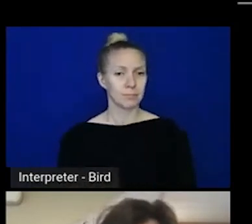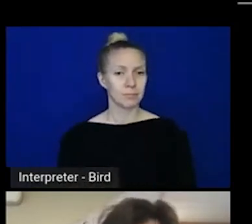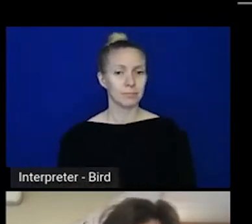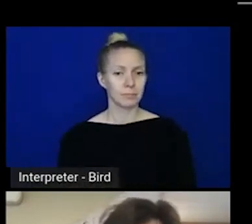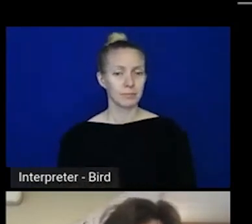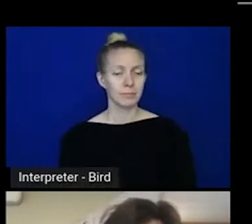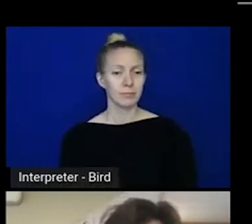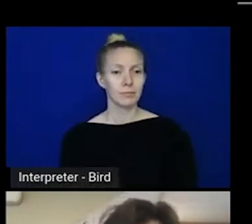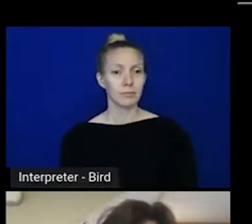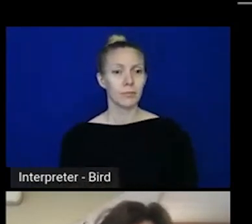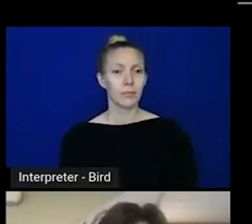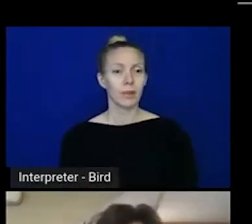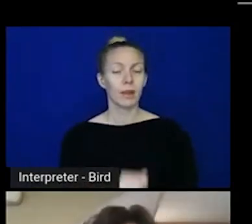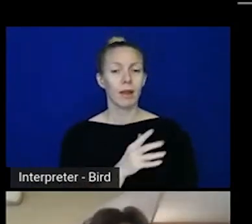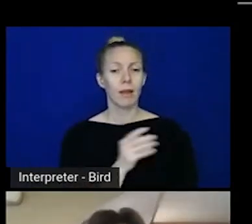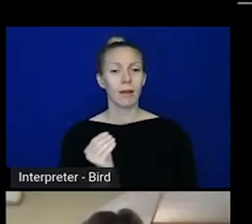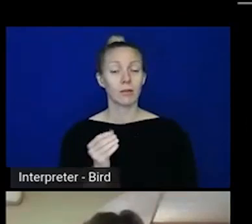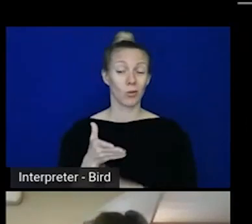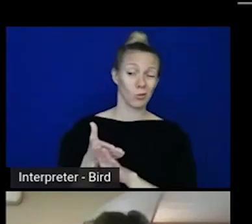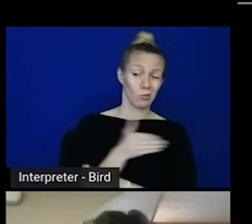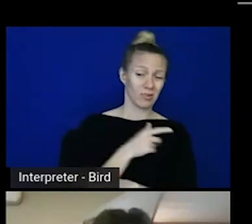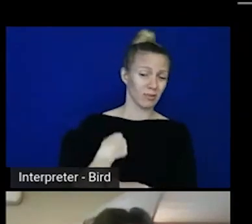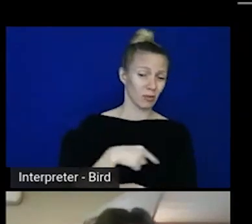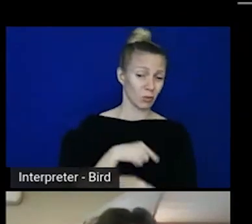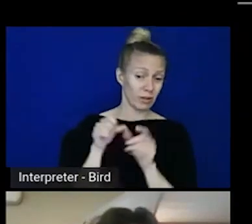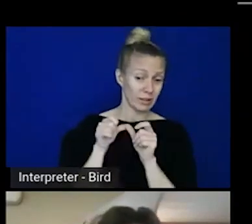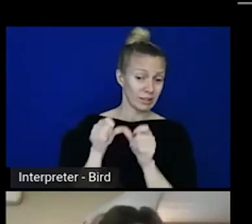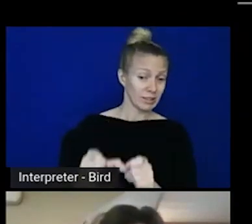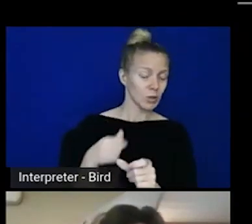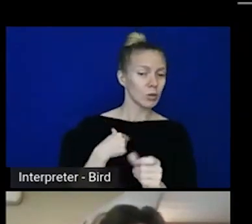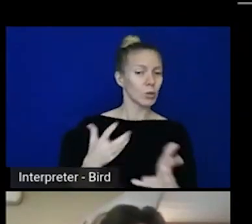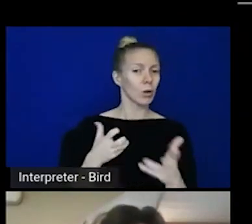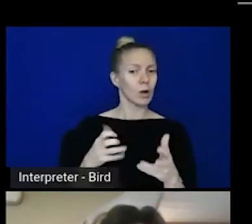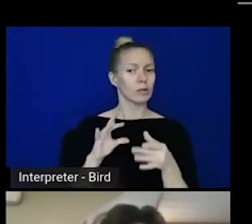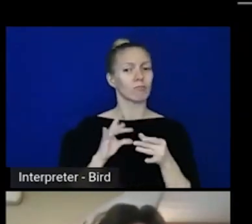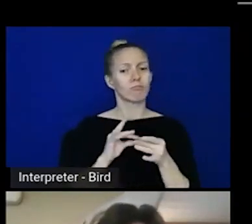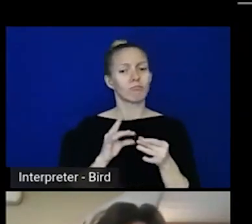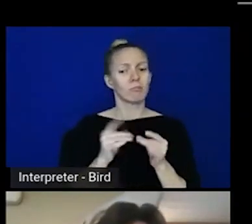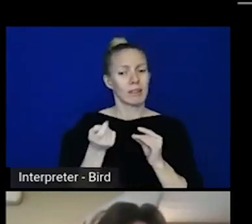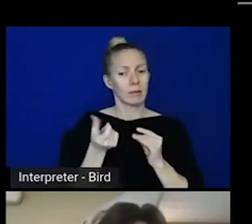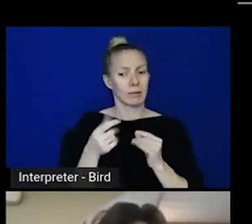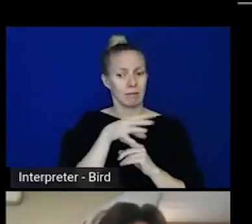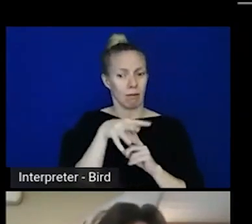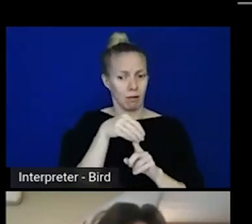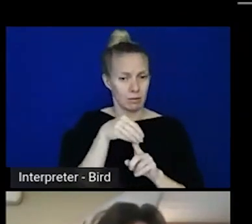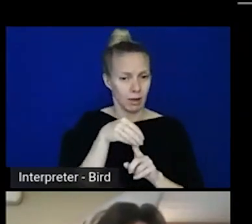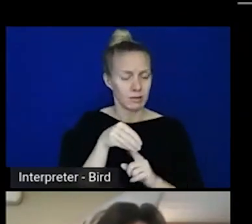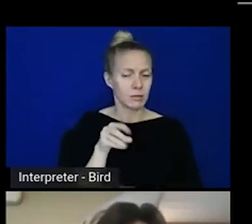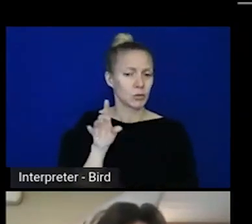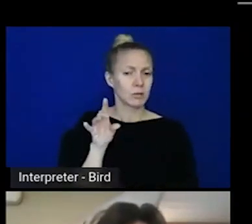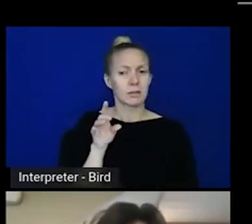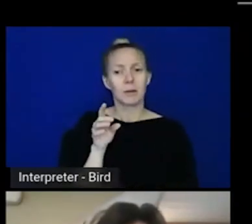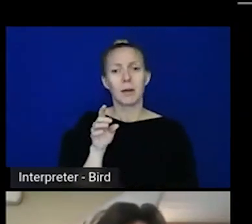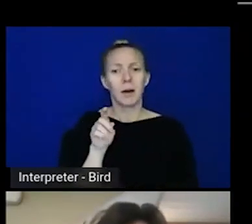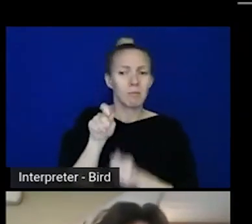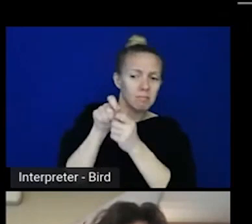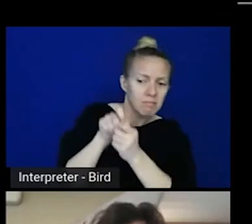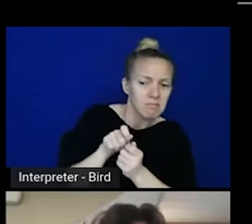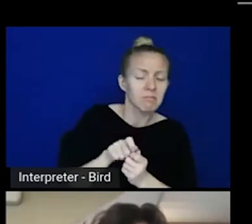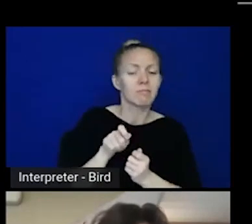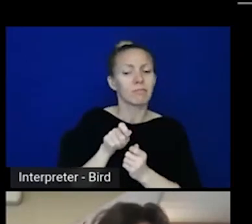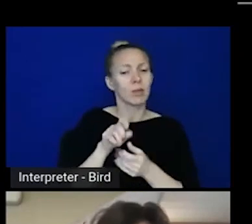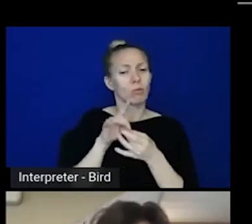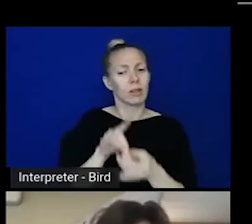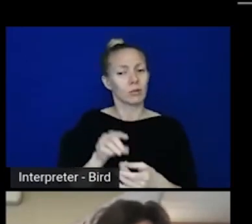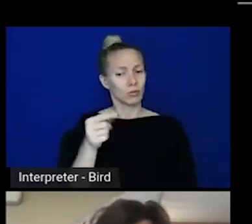And before we go on, I just wanted to go over some context, just some nuances of GCP that I sort of